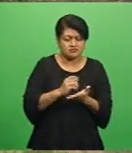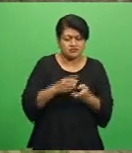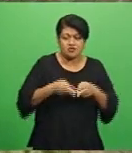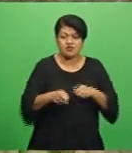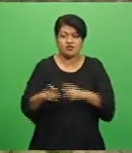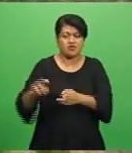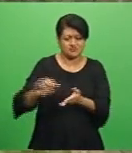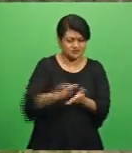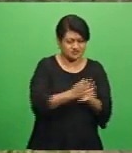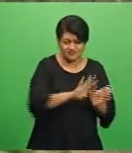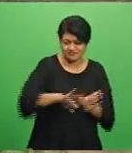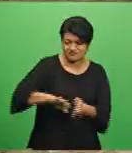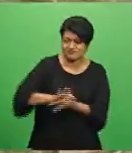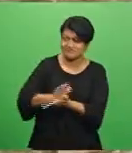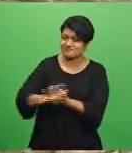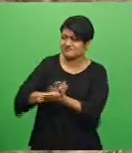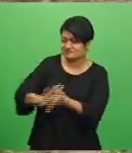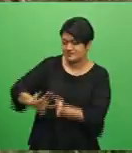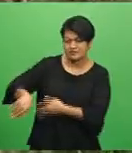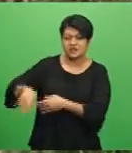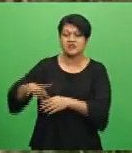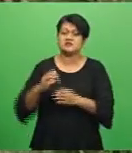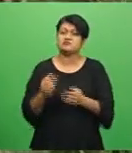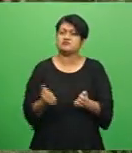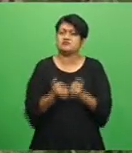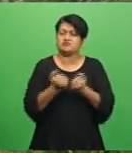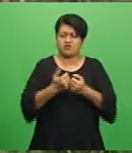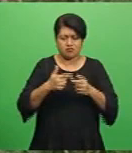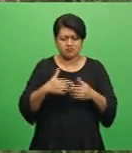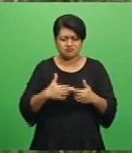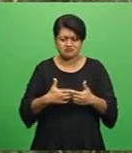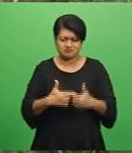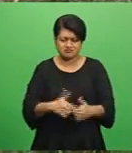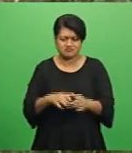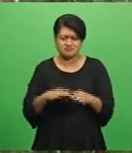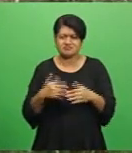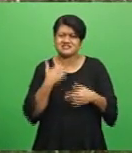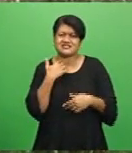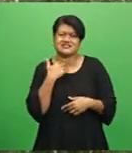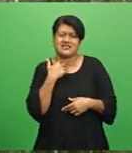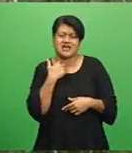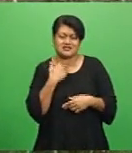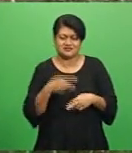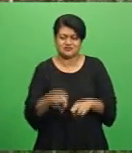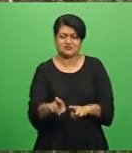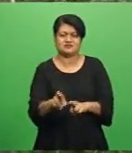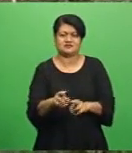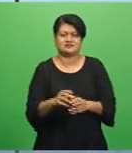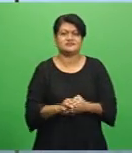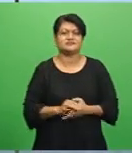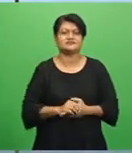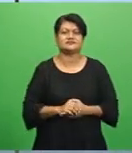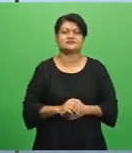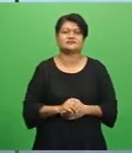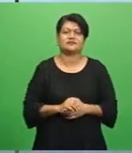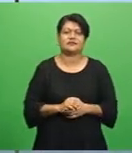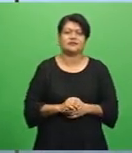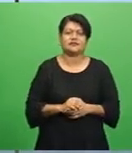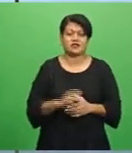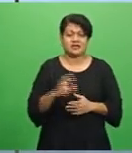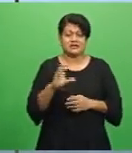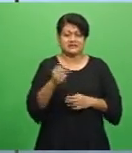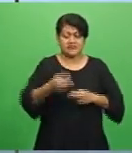a lot of water catchment areas have been clogged up, which needs clearing. Pranita Prakash, FBC News.